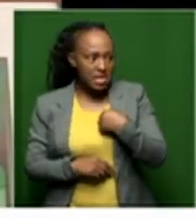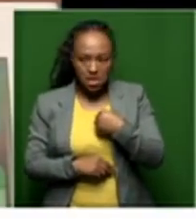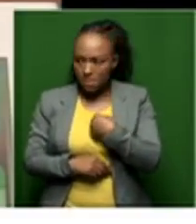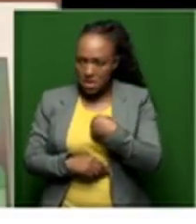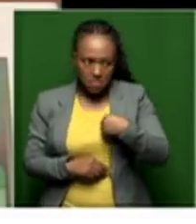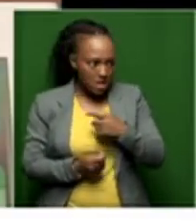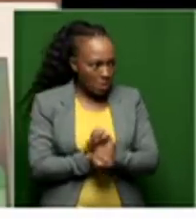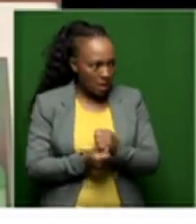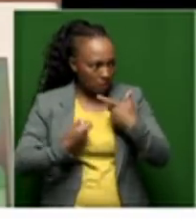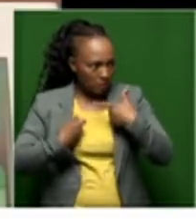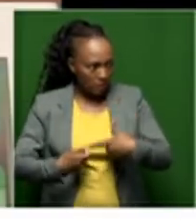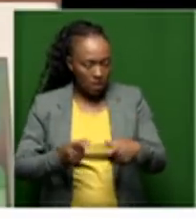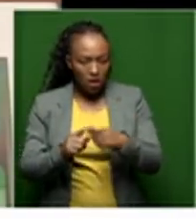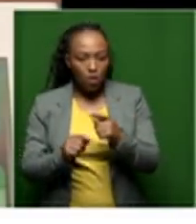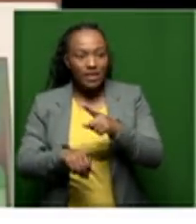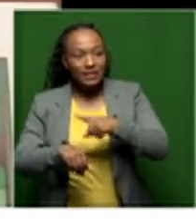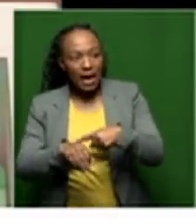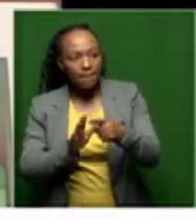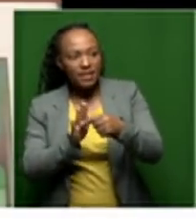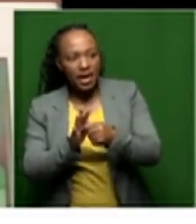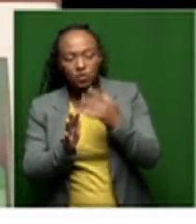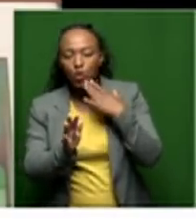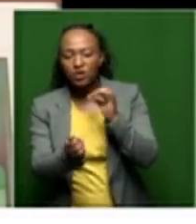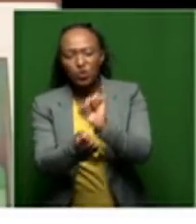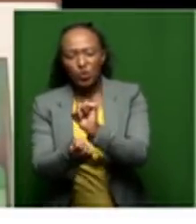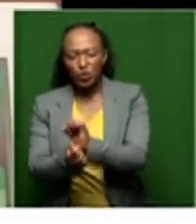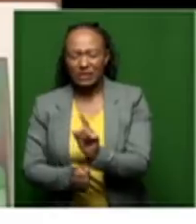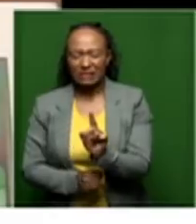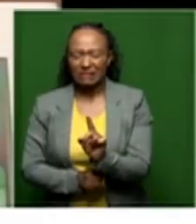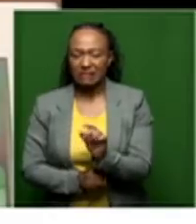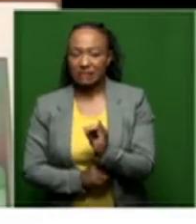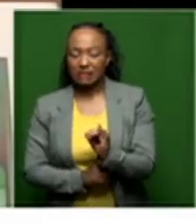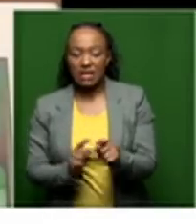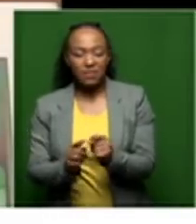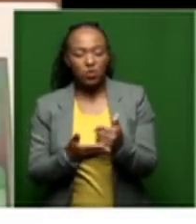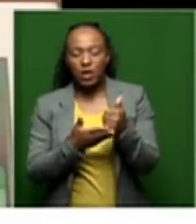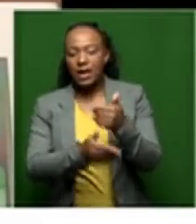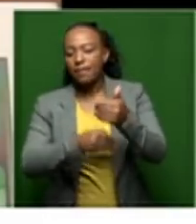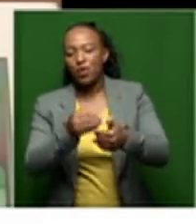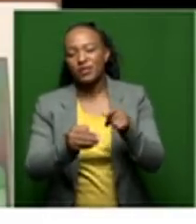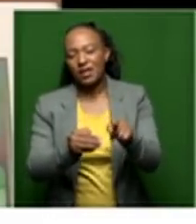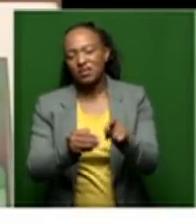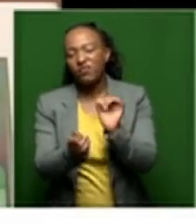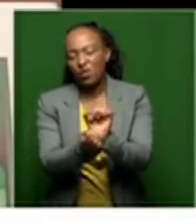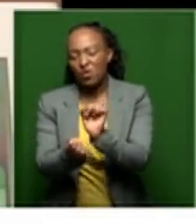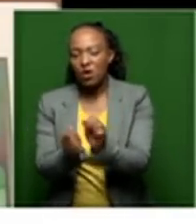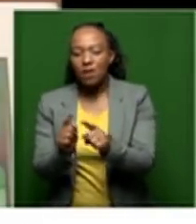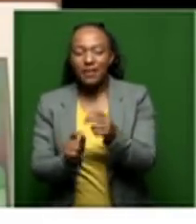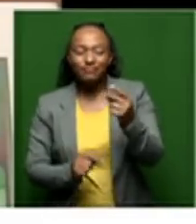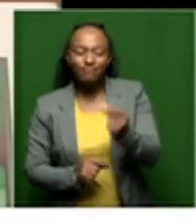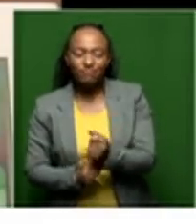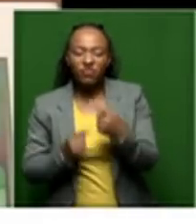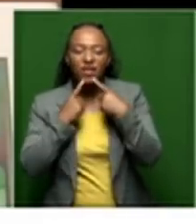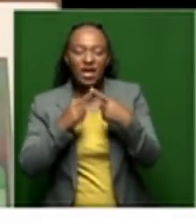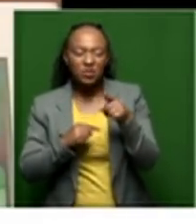putting times and dates as to when you'll be doing that, to an extent, you do not help the process. So I think that was unfortunate, but